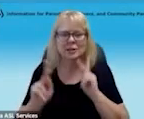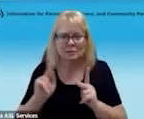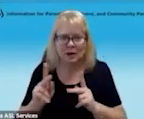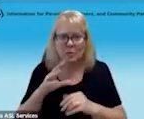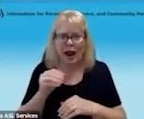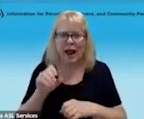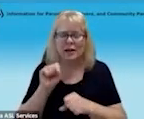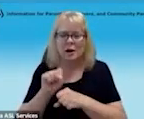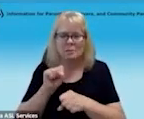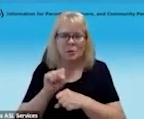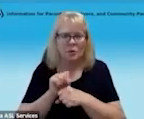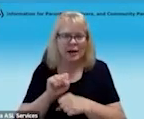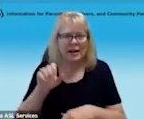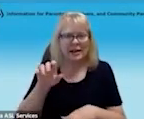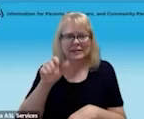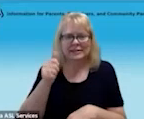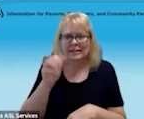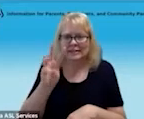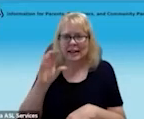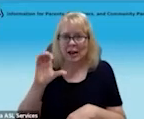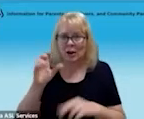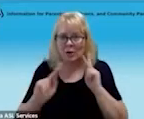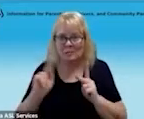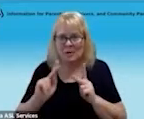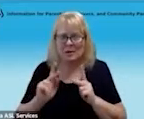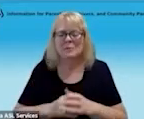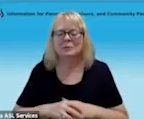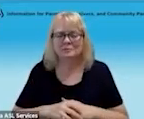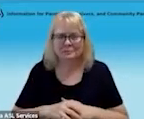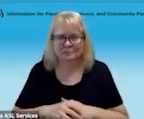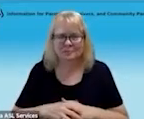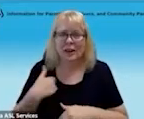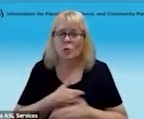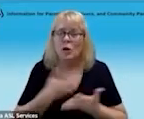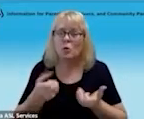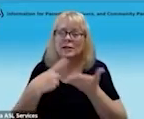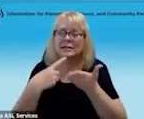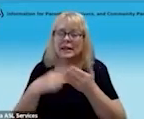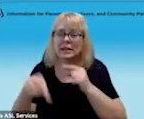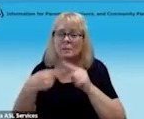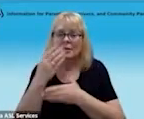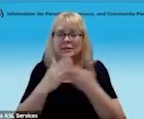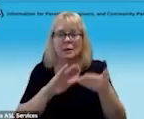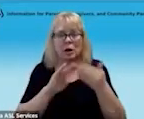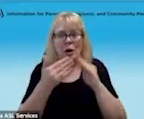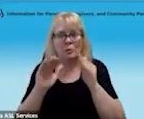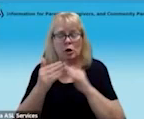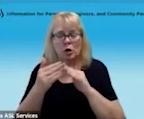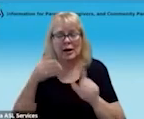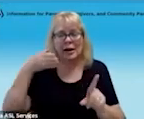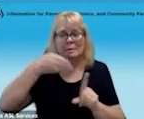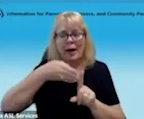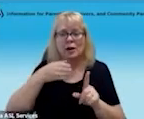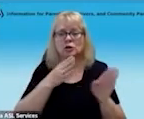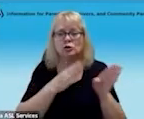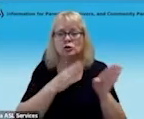service provider. We're in 19 states, 13 territories. We serve approximately 60,000 people annually, and we employ approximately 1,600